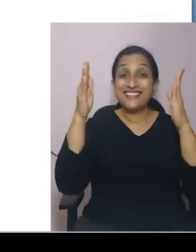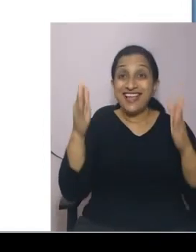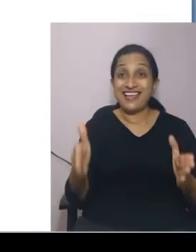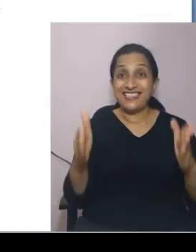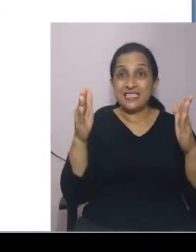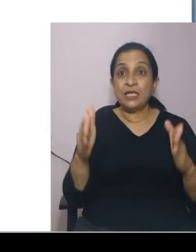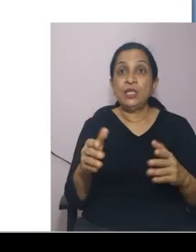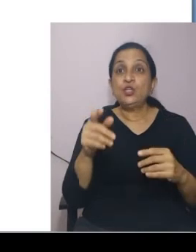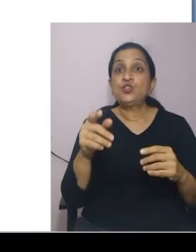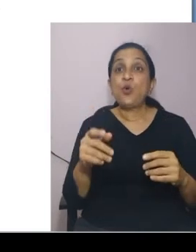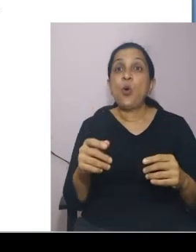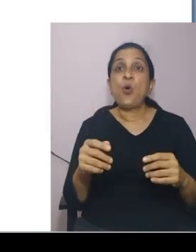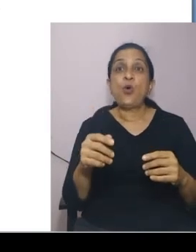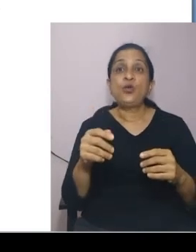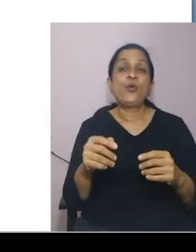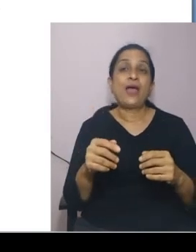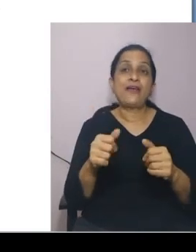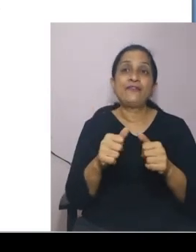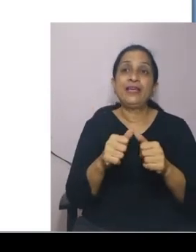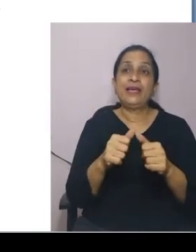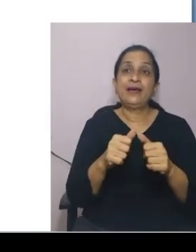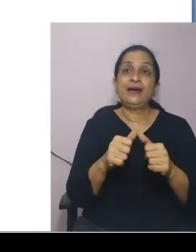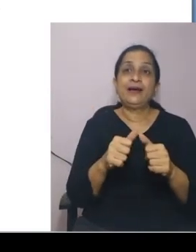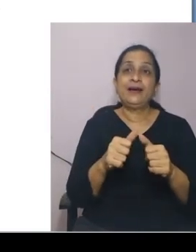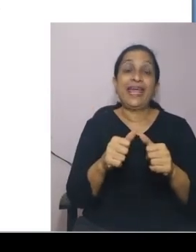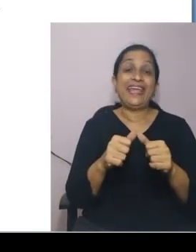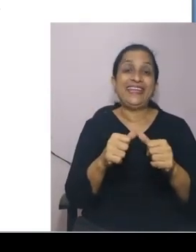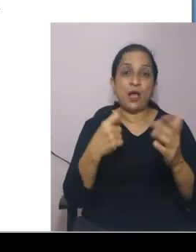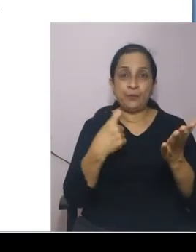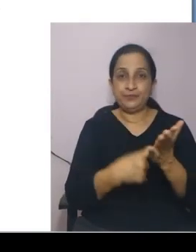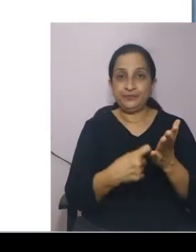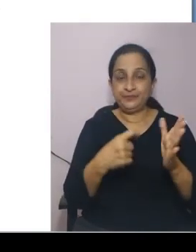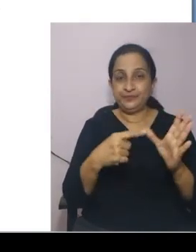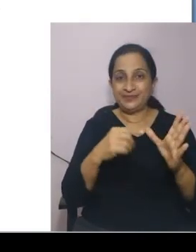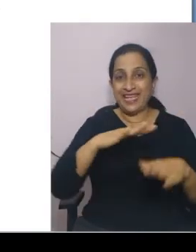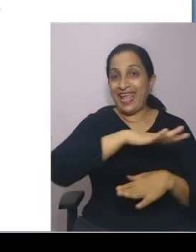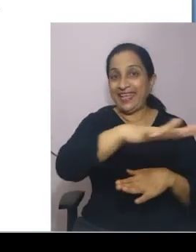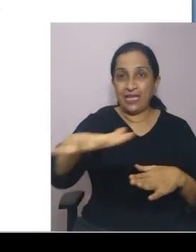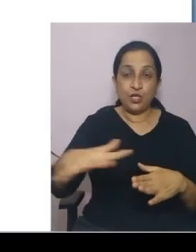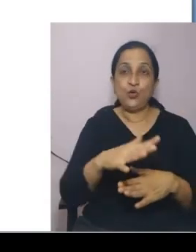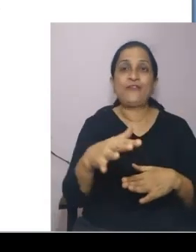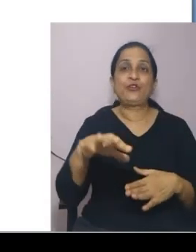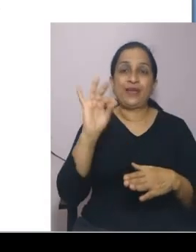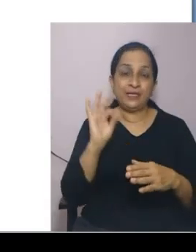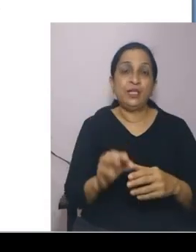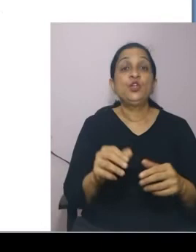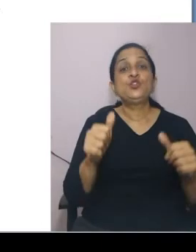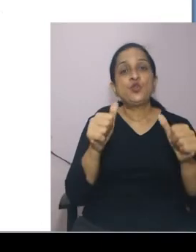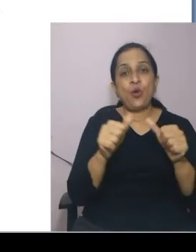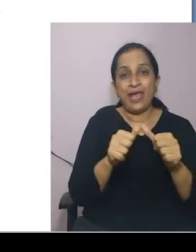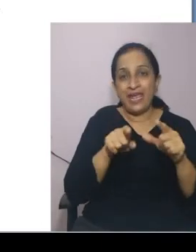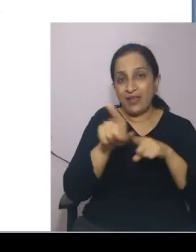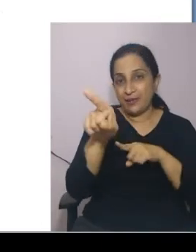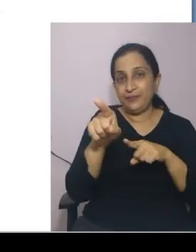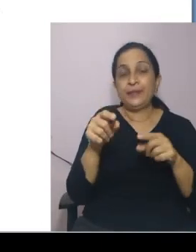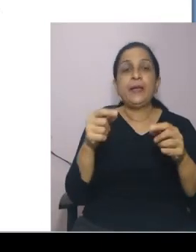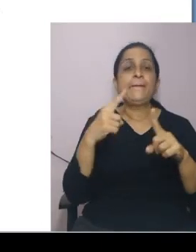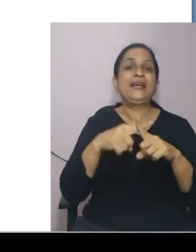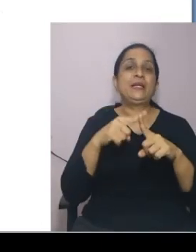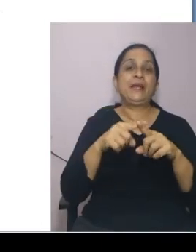So it is product of these two sides. Okay. Vector A into vector B.